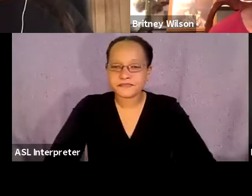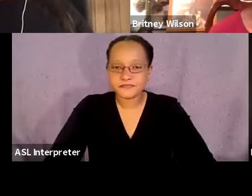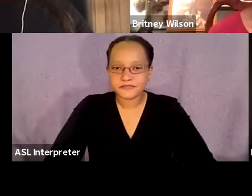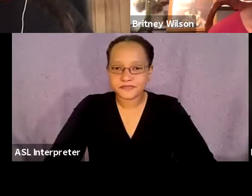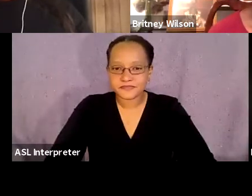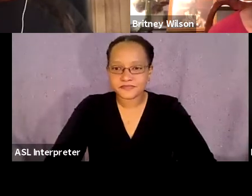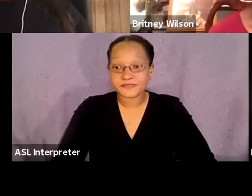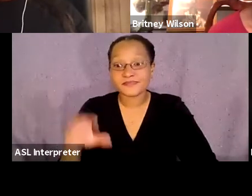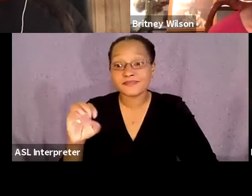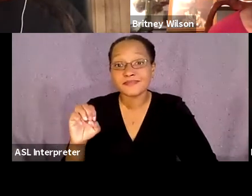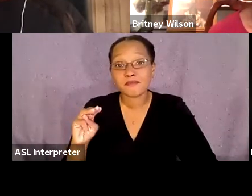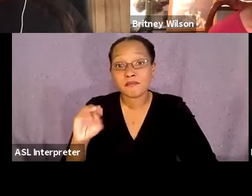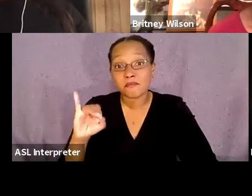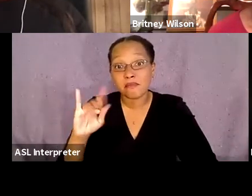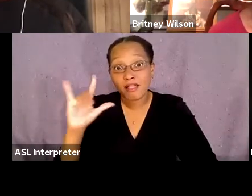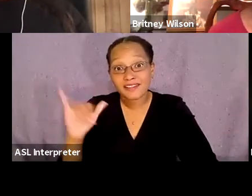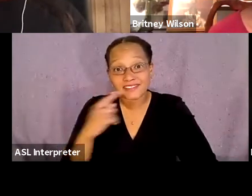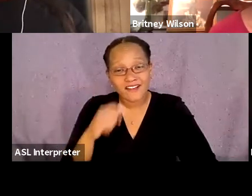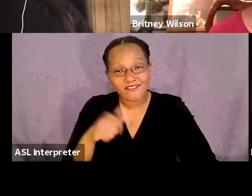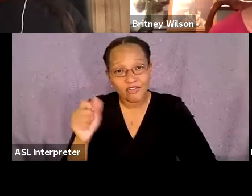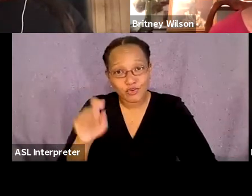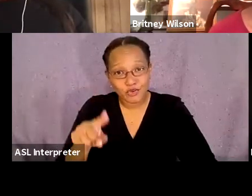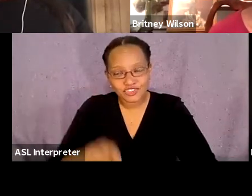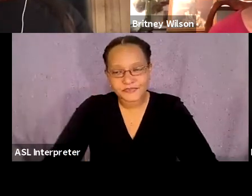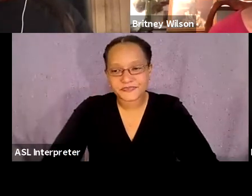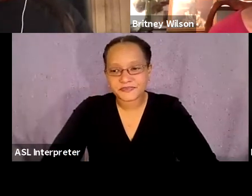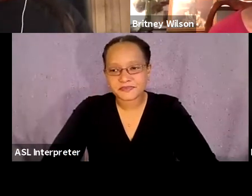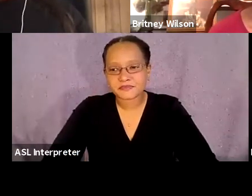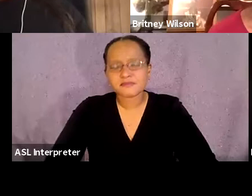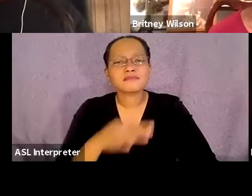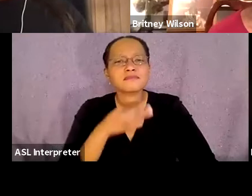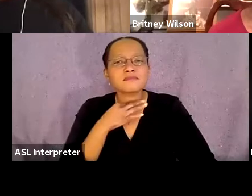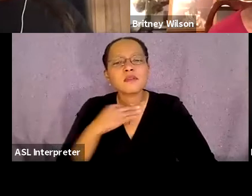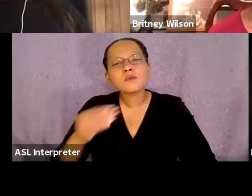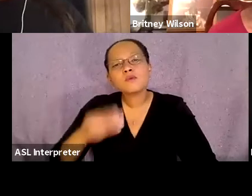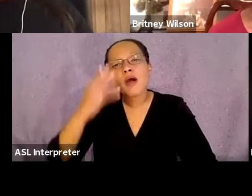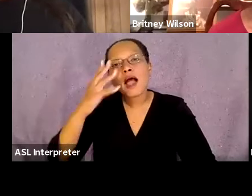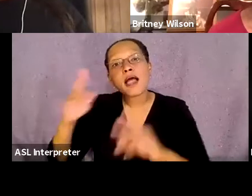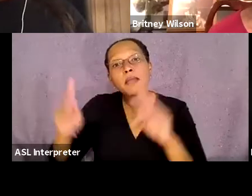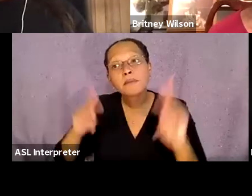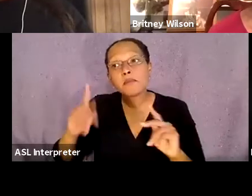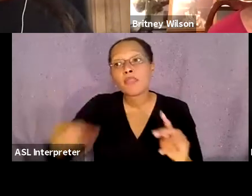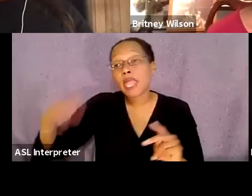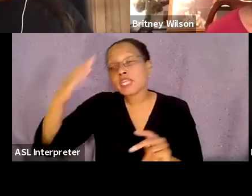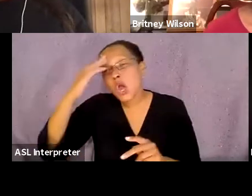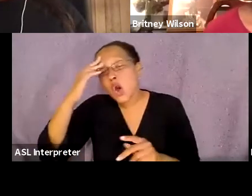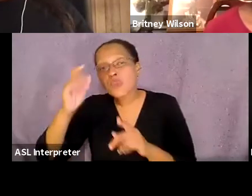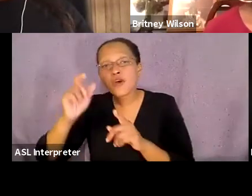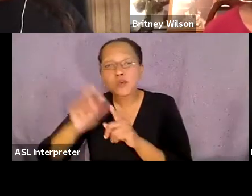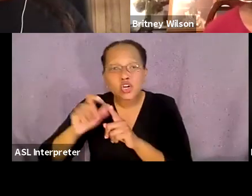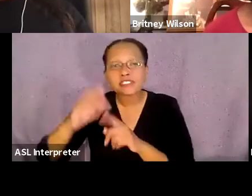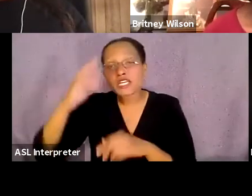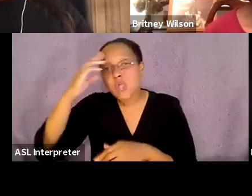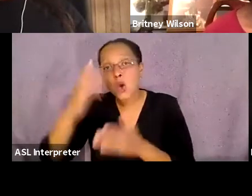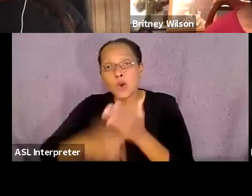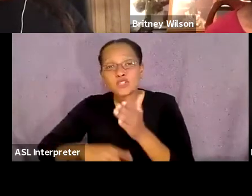Okay, I've got another one for you. How do you address white people who know the jargon and know what to say, but they don't actually believe